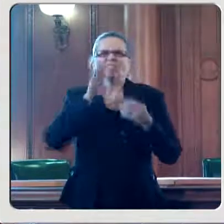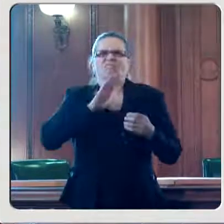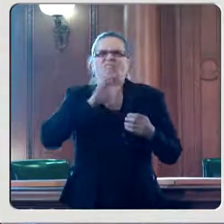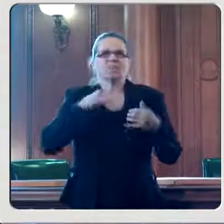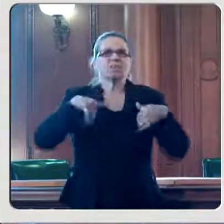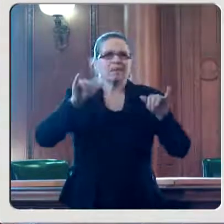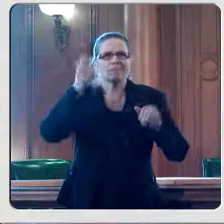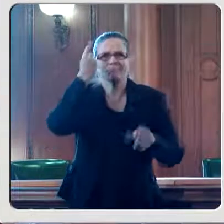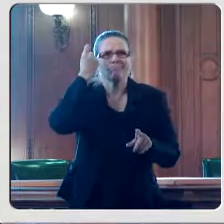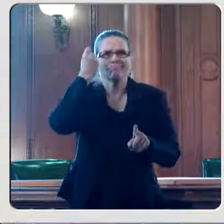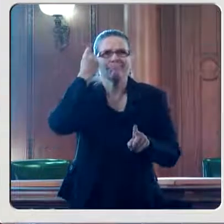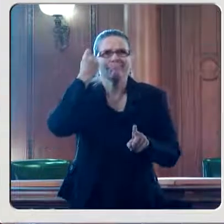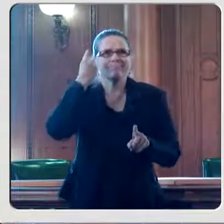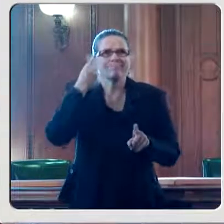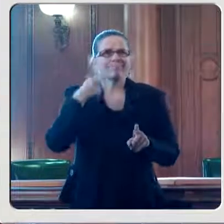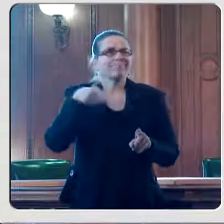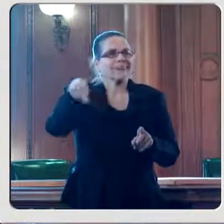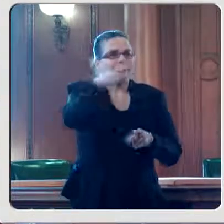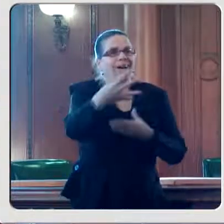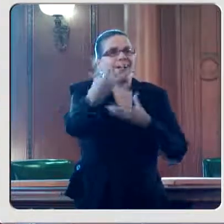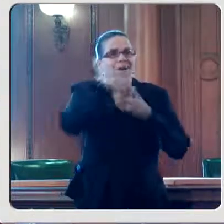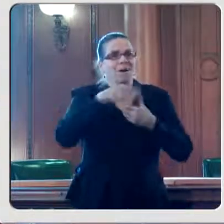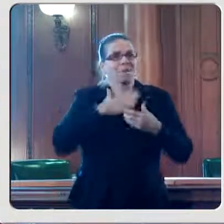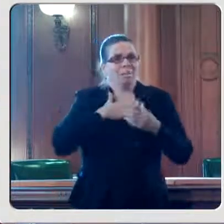team. Each and every one of the viewers,